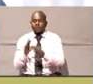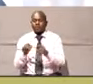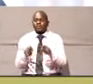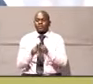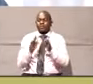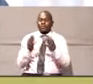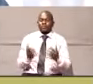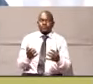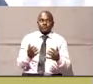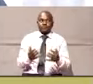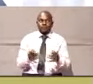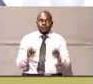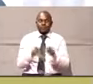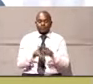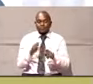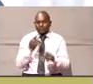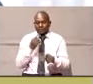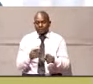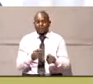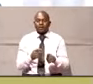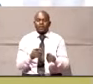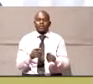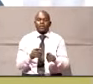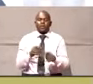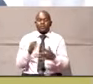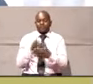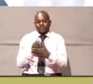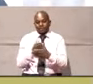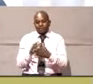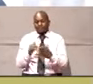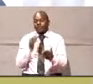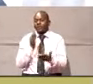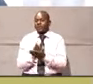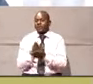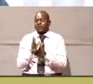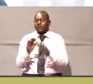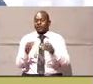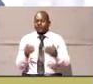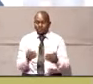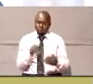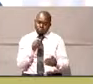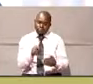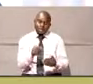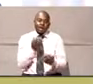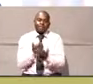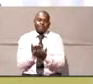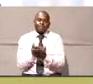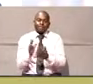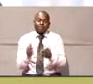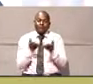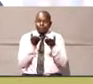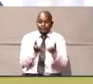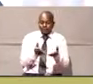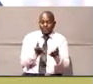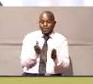and also misrepresentation of facts. Those review applications are presented